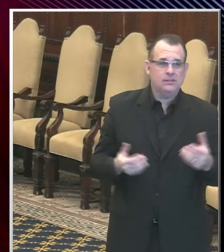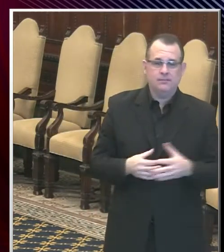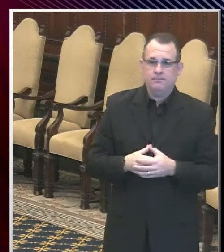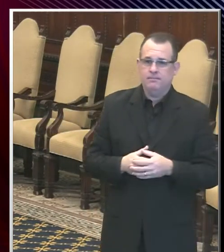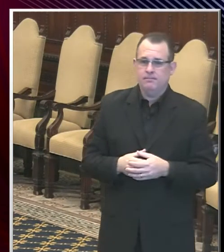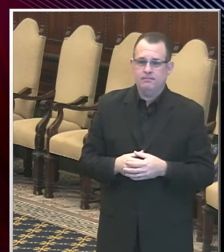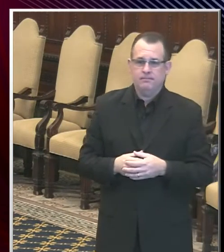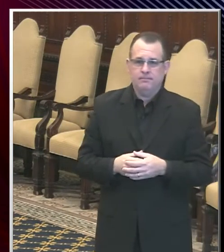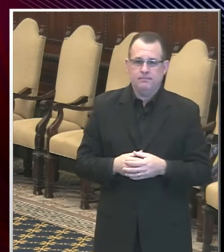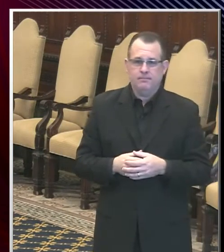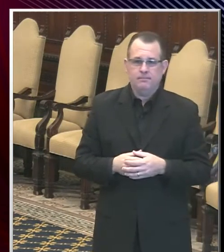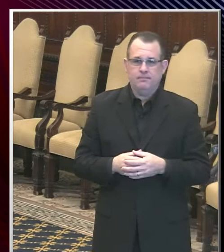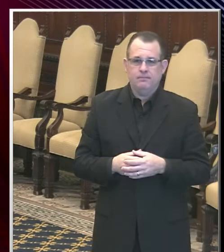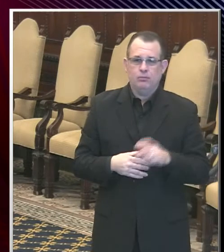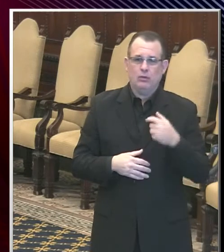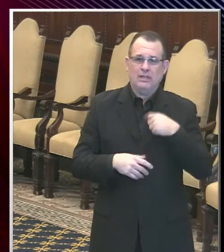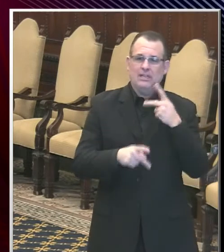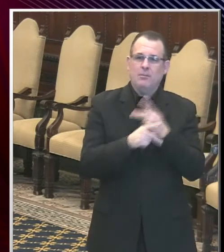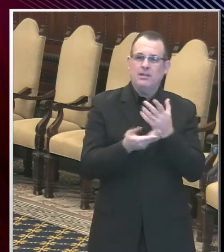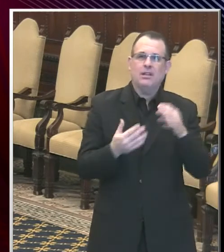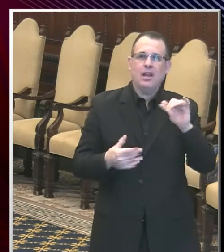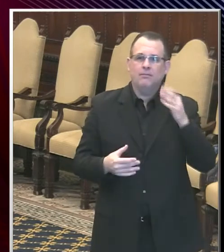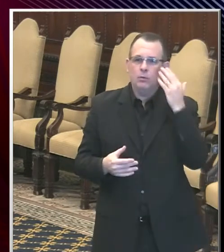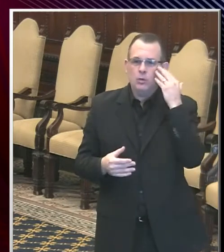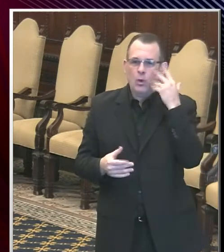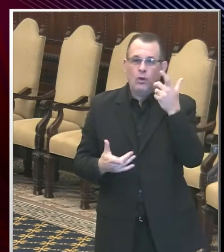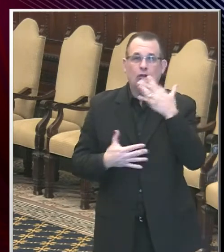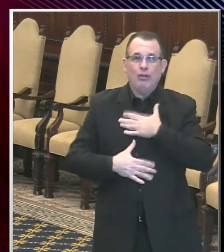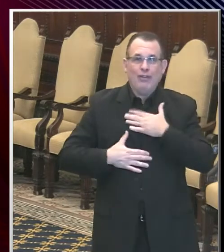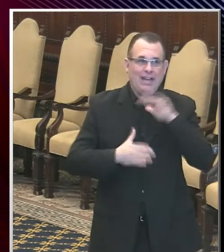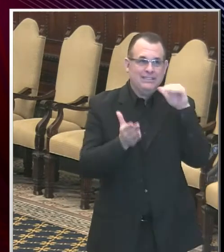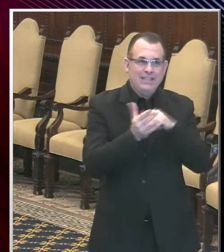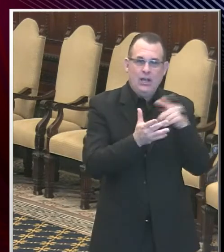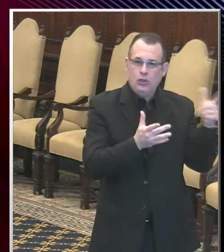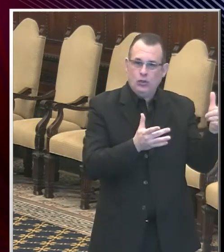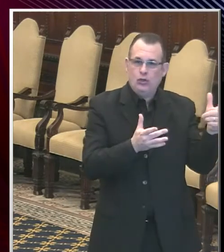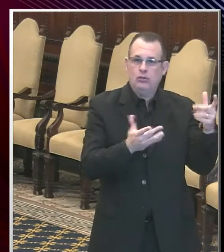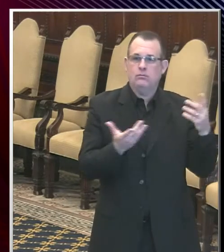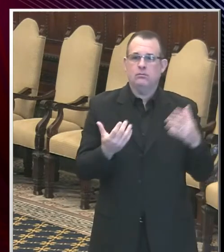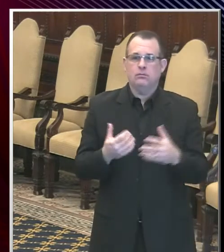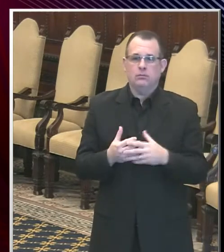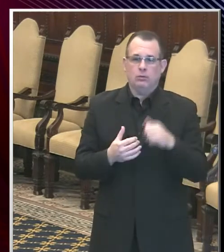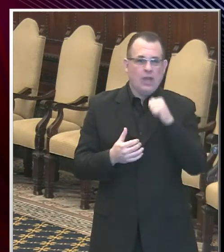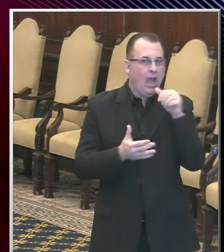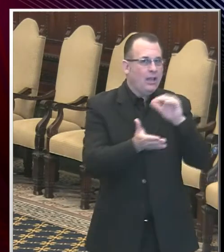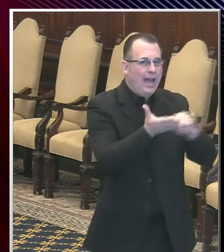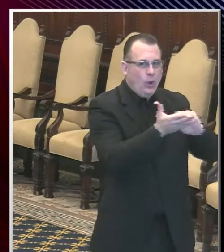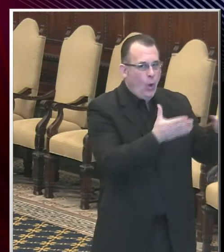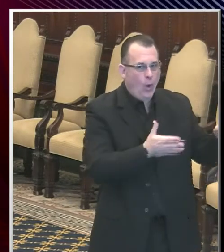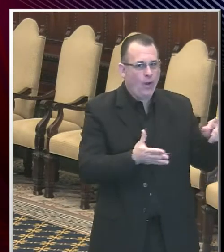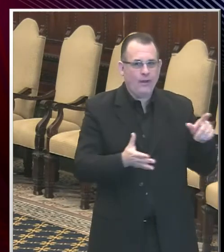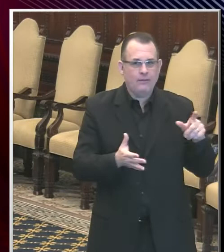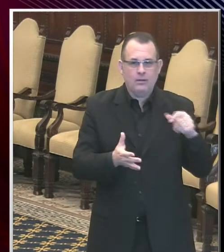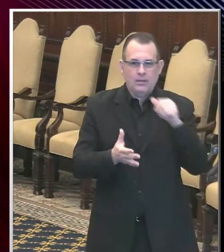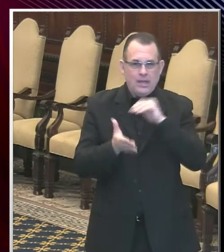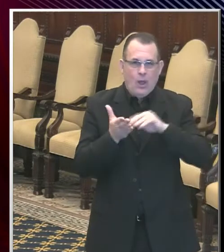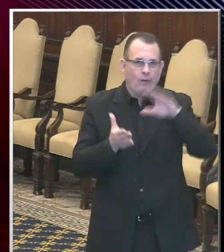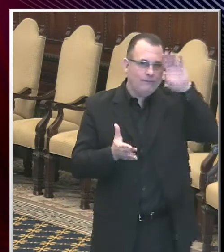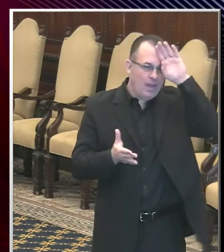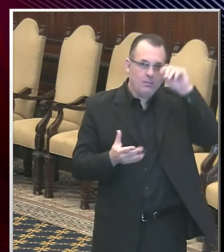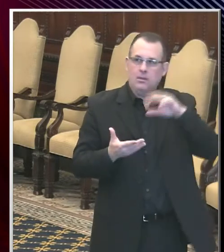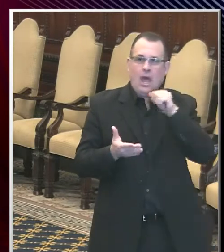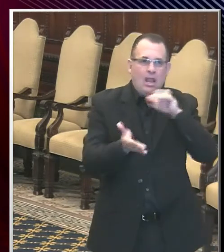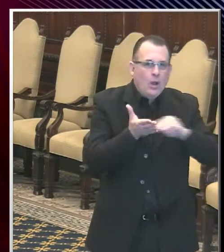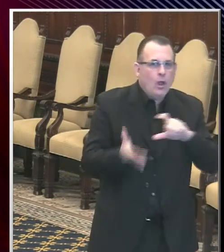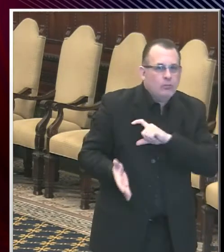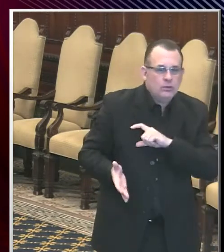on board things like recreation centers and libraries. We're not laying off police officers or firefighters. We're keeping fire stations